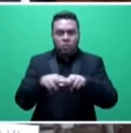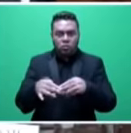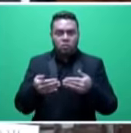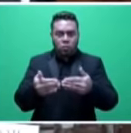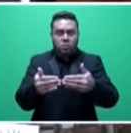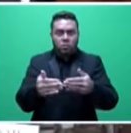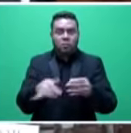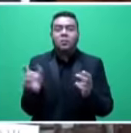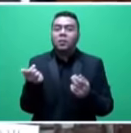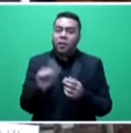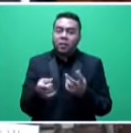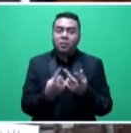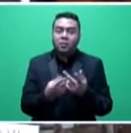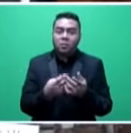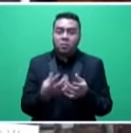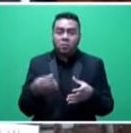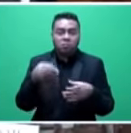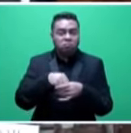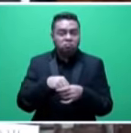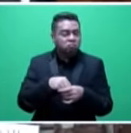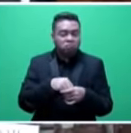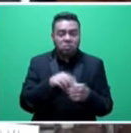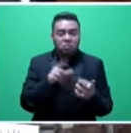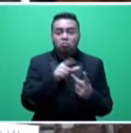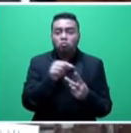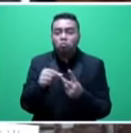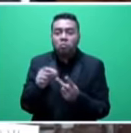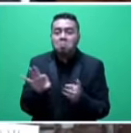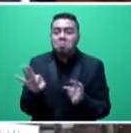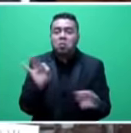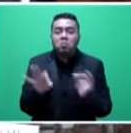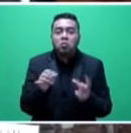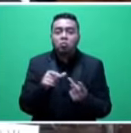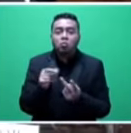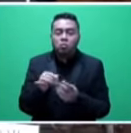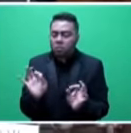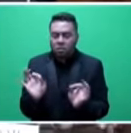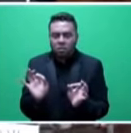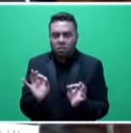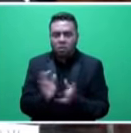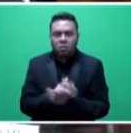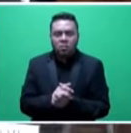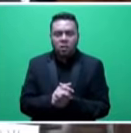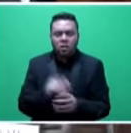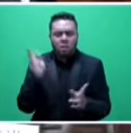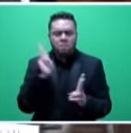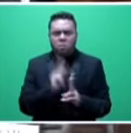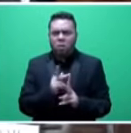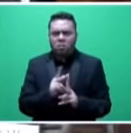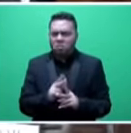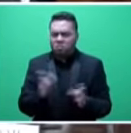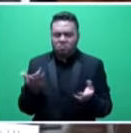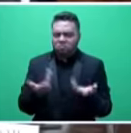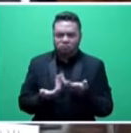Any selective approach will not work. We need to shift away from petty politics and obscurity, which has been the